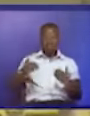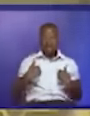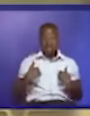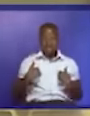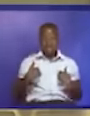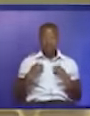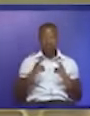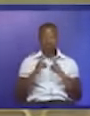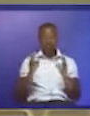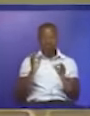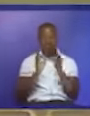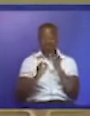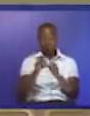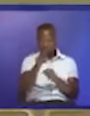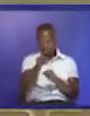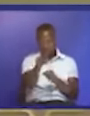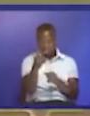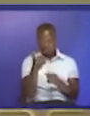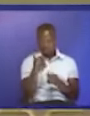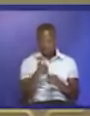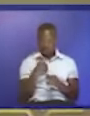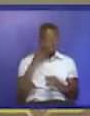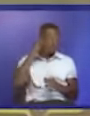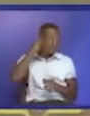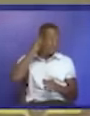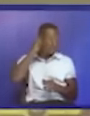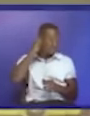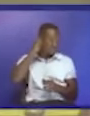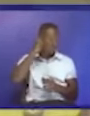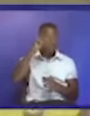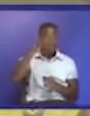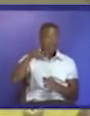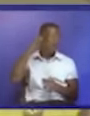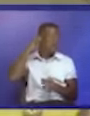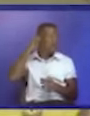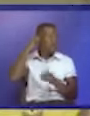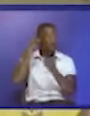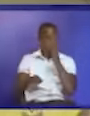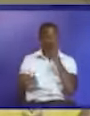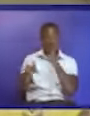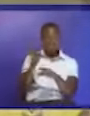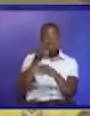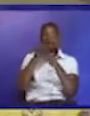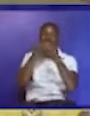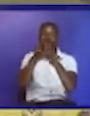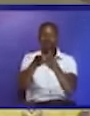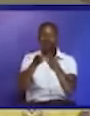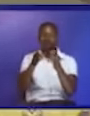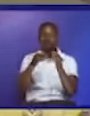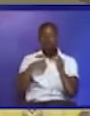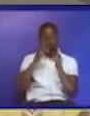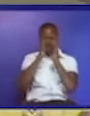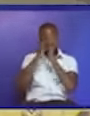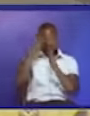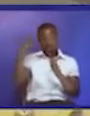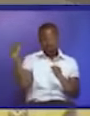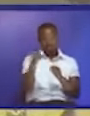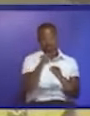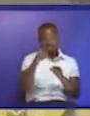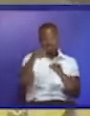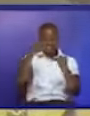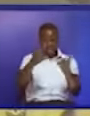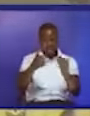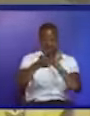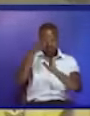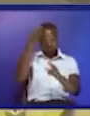hath an ear, let him hear what the Spirit saith. I'm praying for you tonight in the name of Jesus that